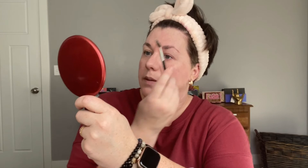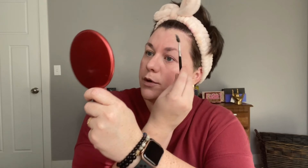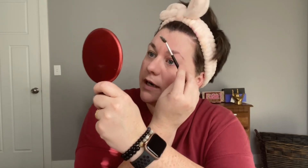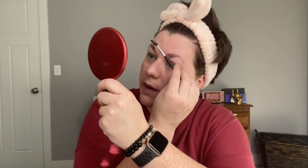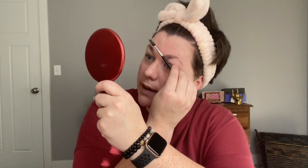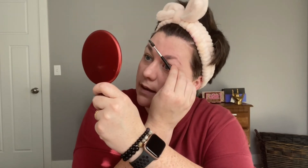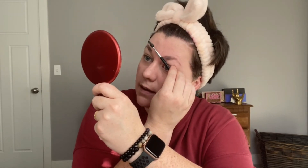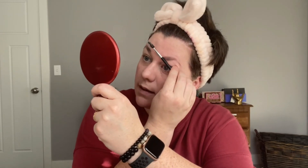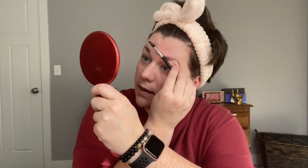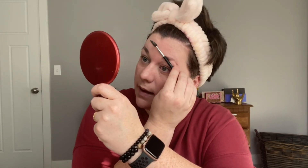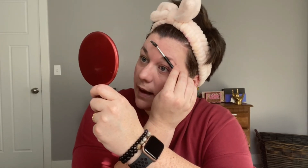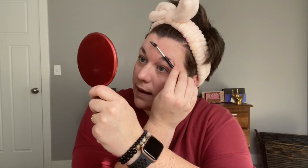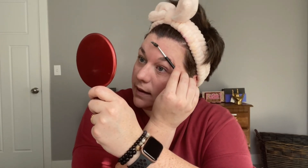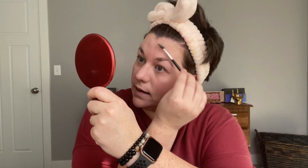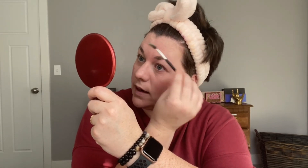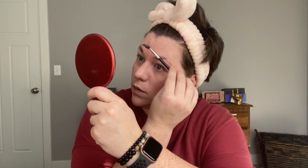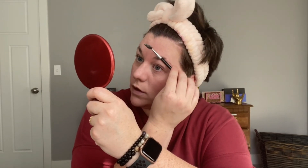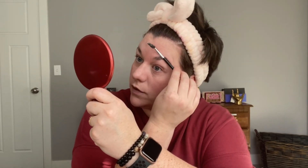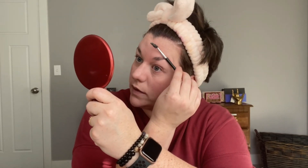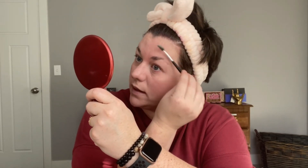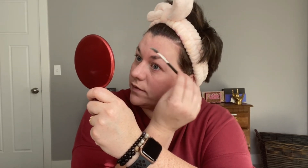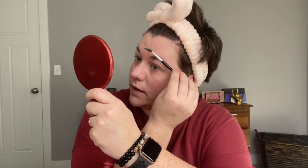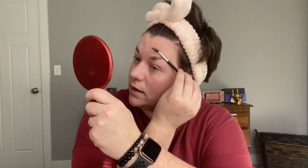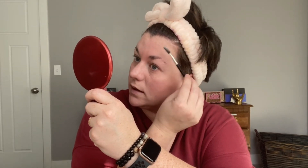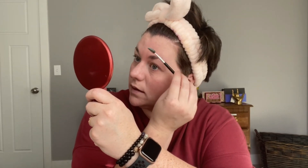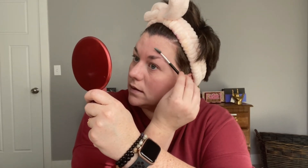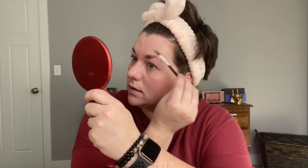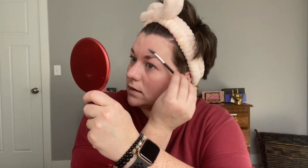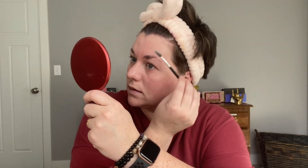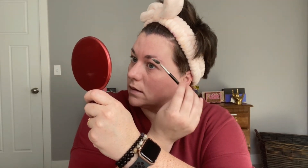wiped up pretty quick and then it will look really lovely.